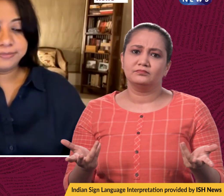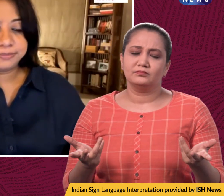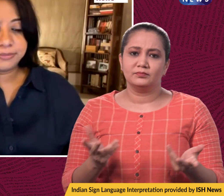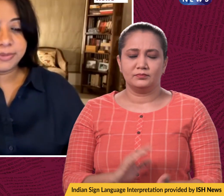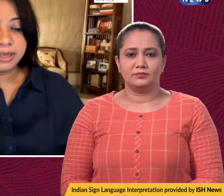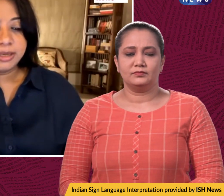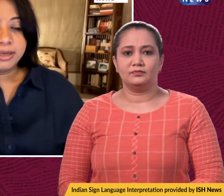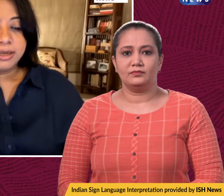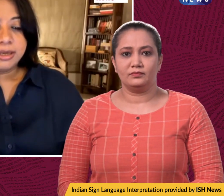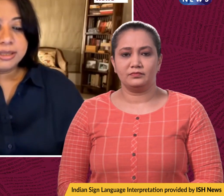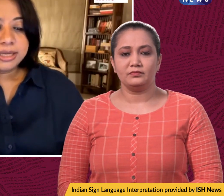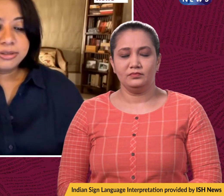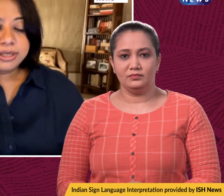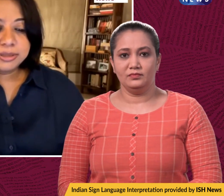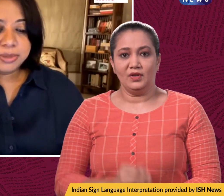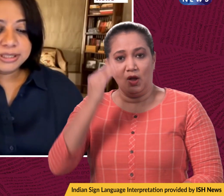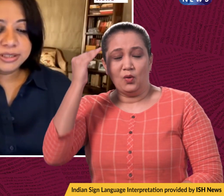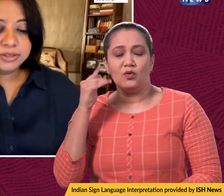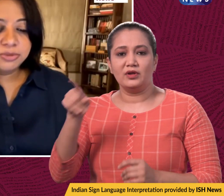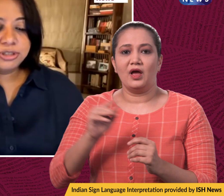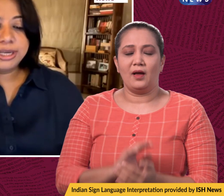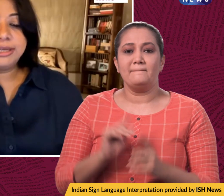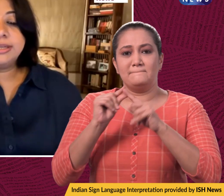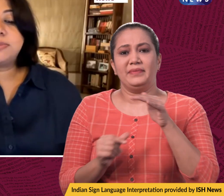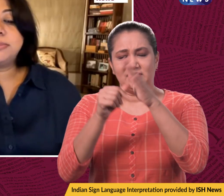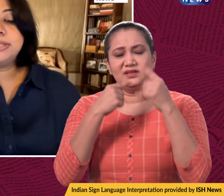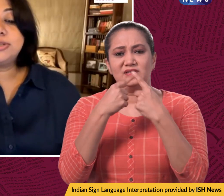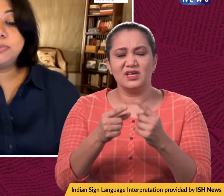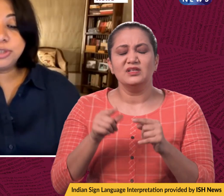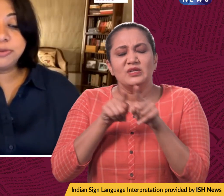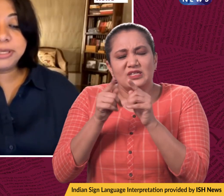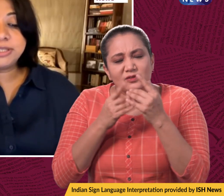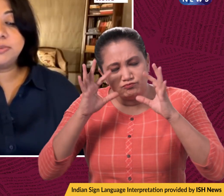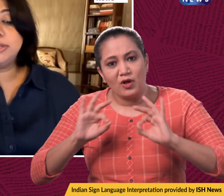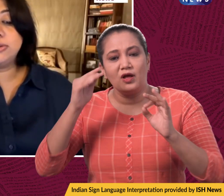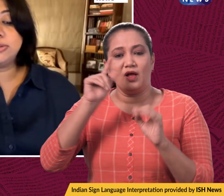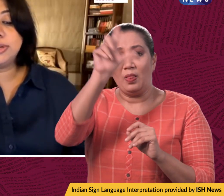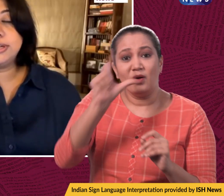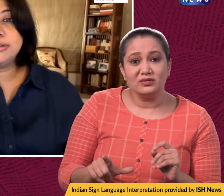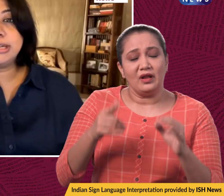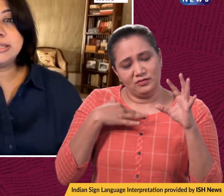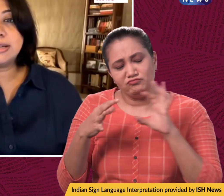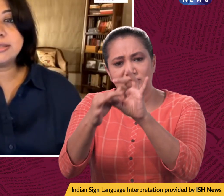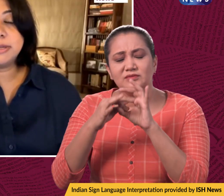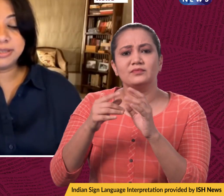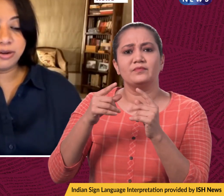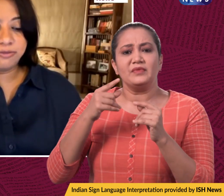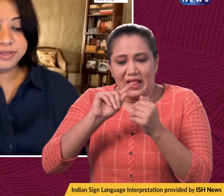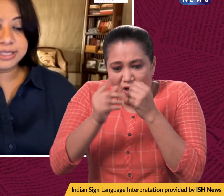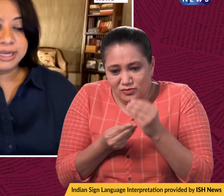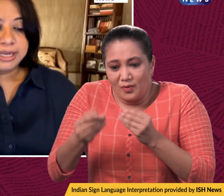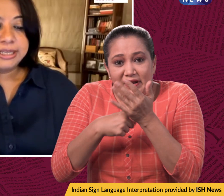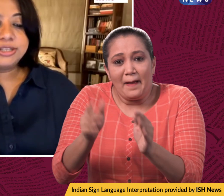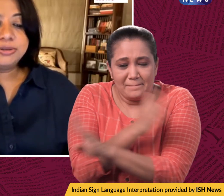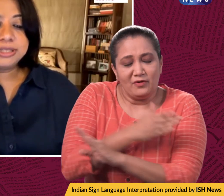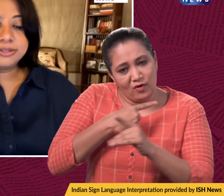quietly. South Korean President Moon Jae-in has promised to push for peace with North Korea during his last months in